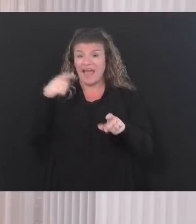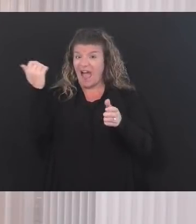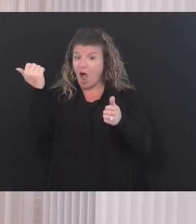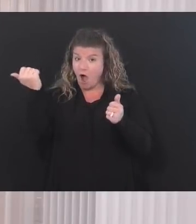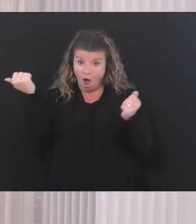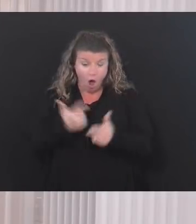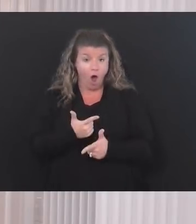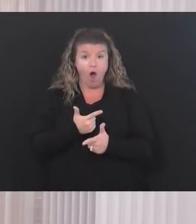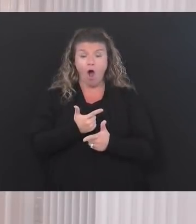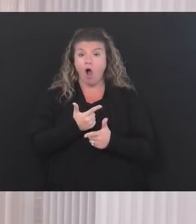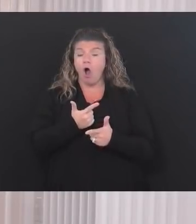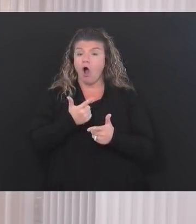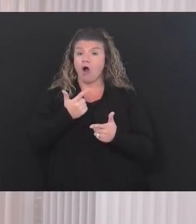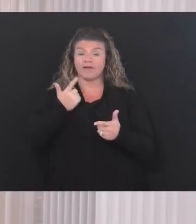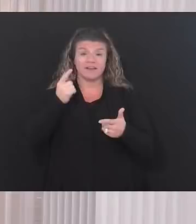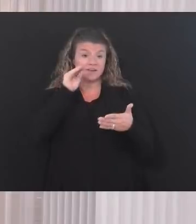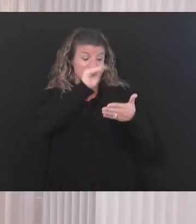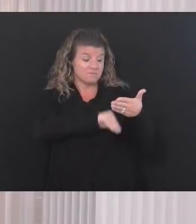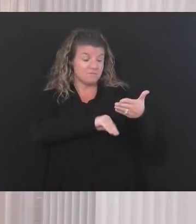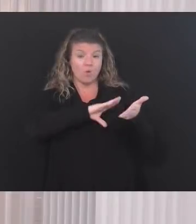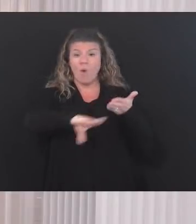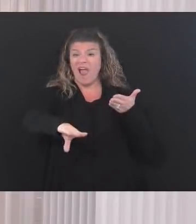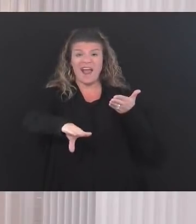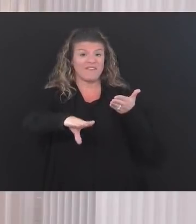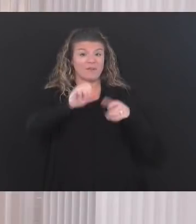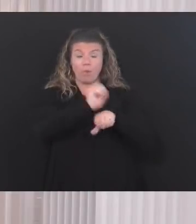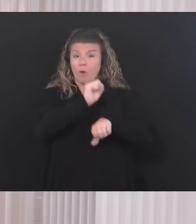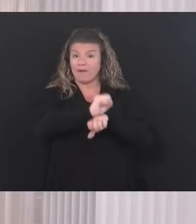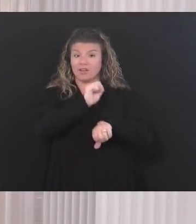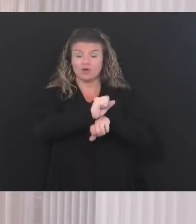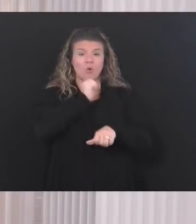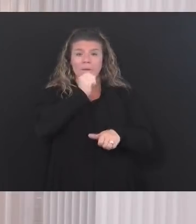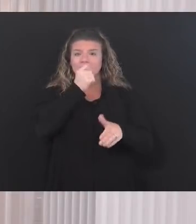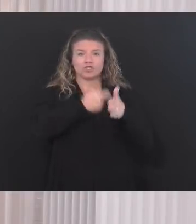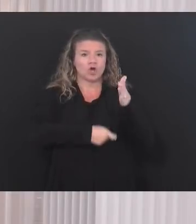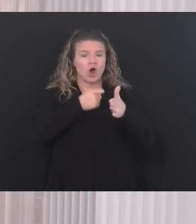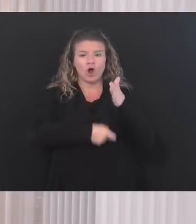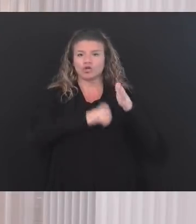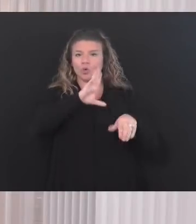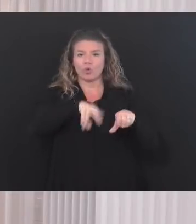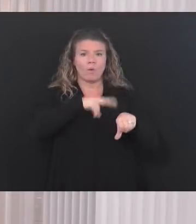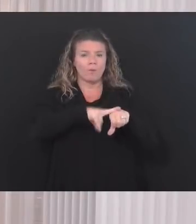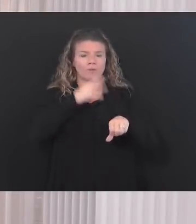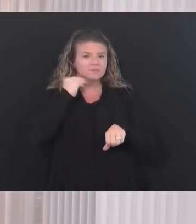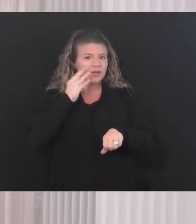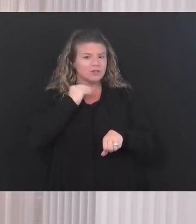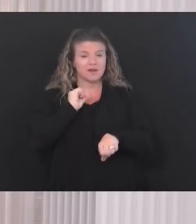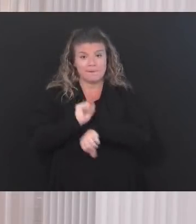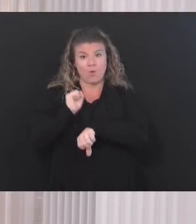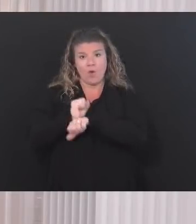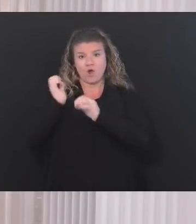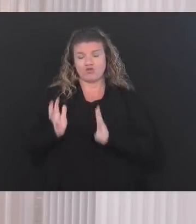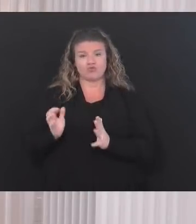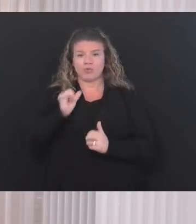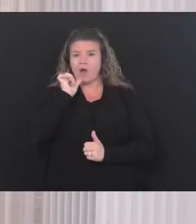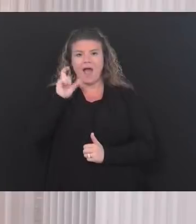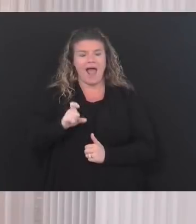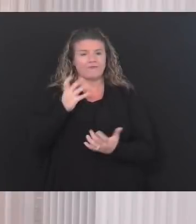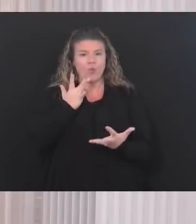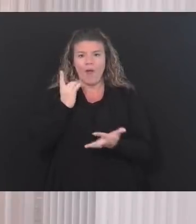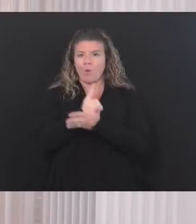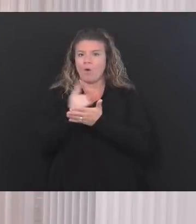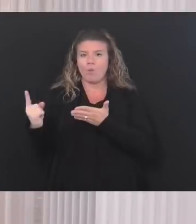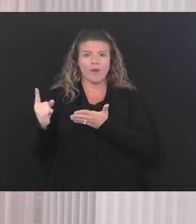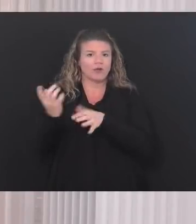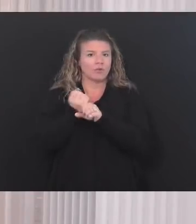insurance be waived. So employers were not going to be charged their normal experience factor. The employees would not have to wait the week to get